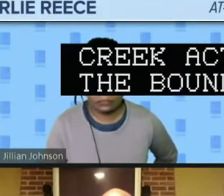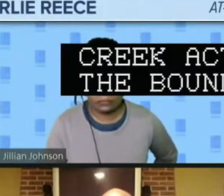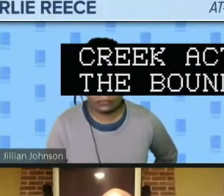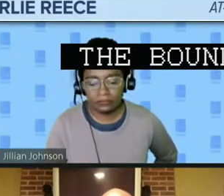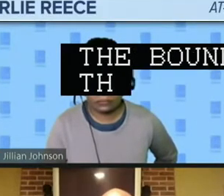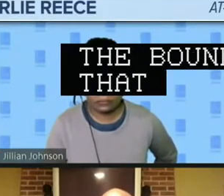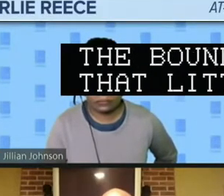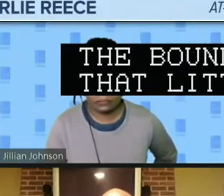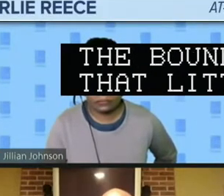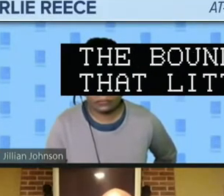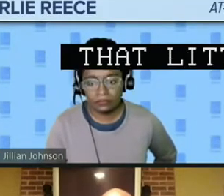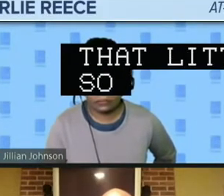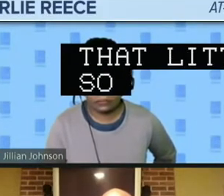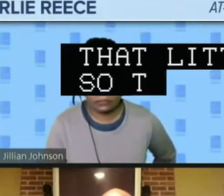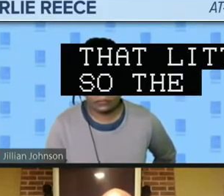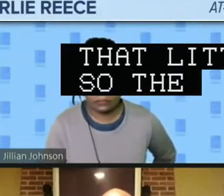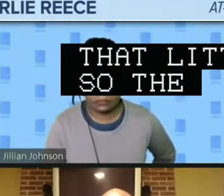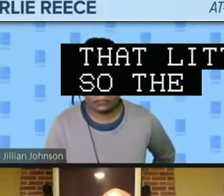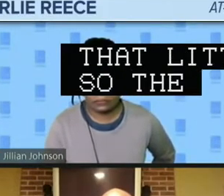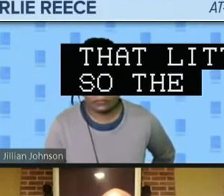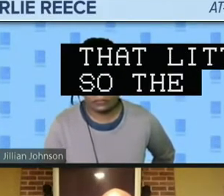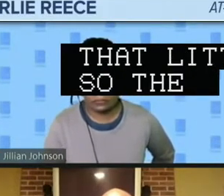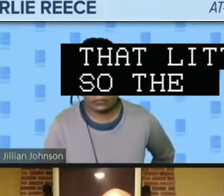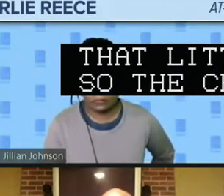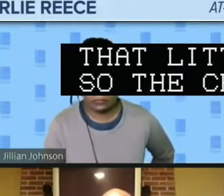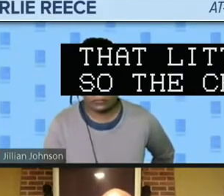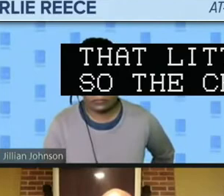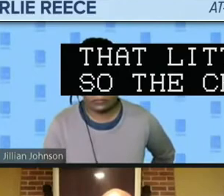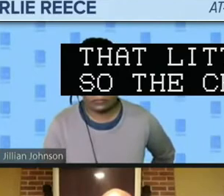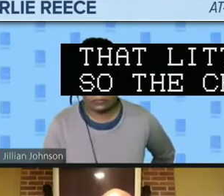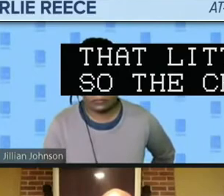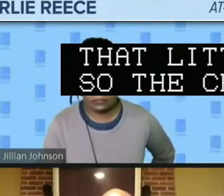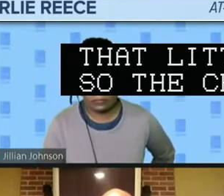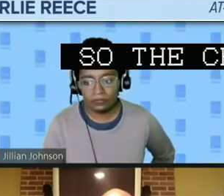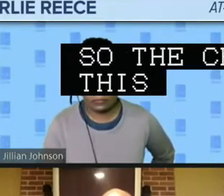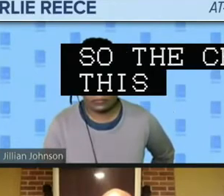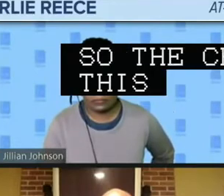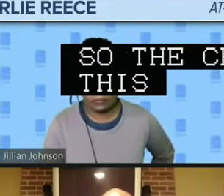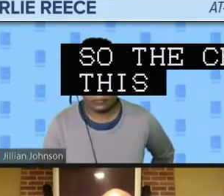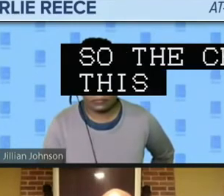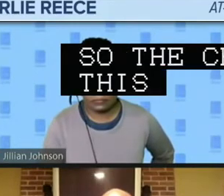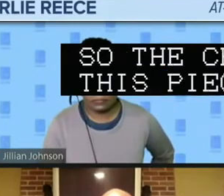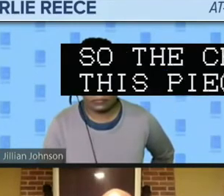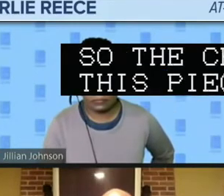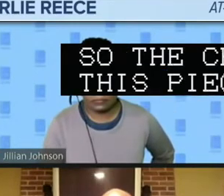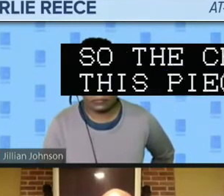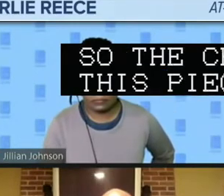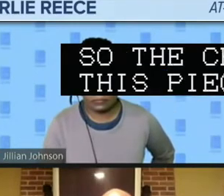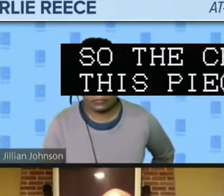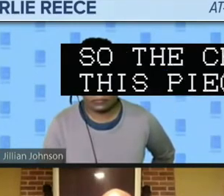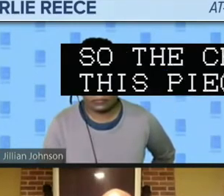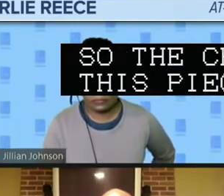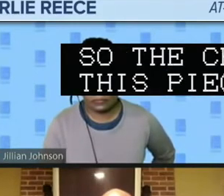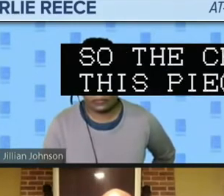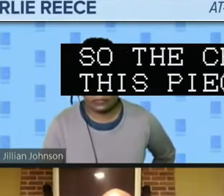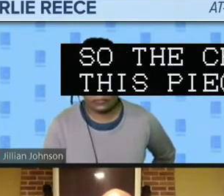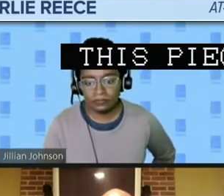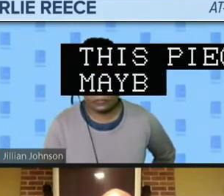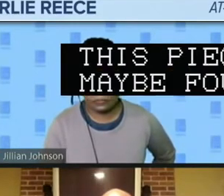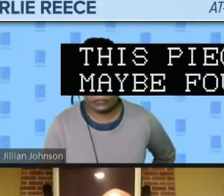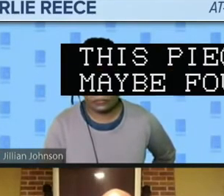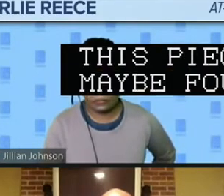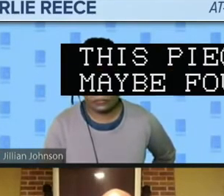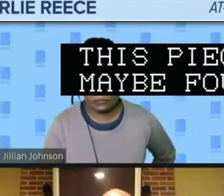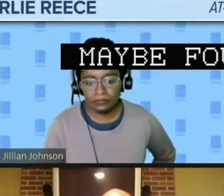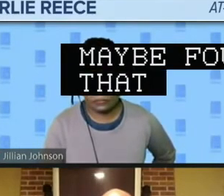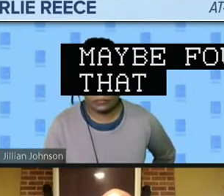creek itself enters this piece of property via three or maybe four, I couldn't get up that far, three or four